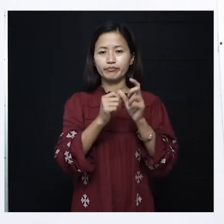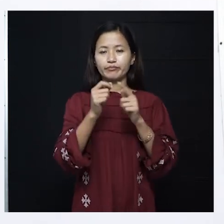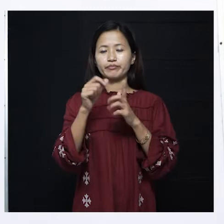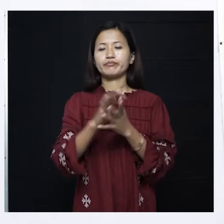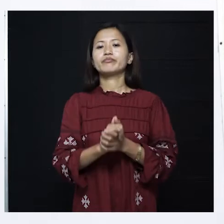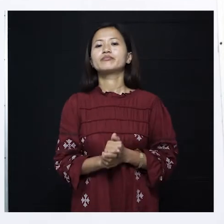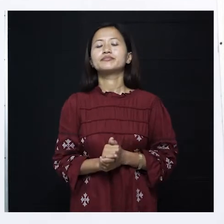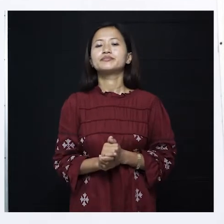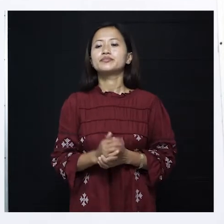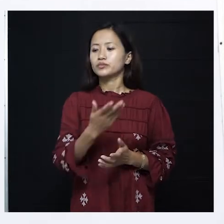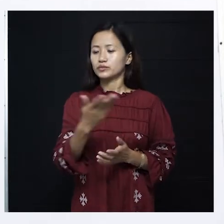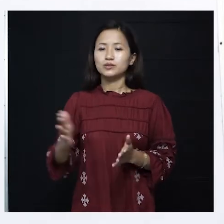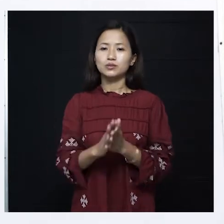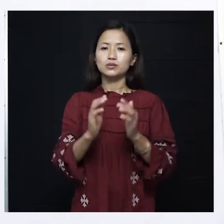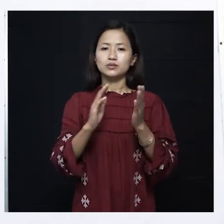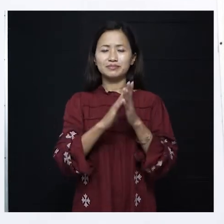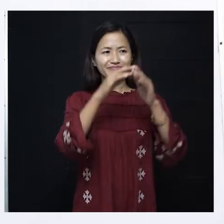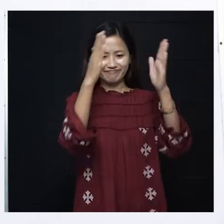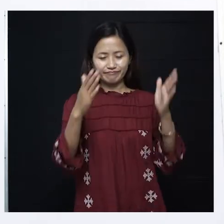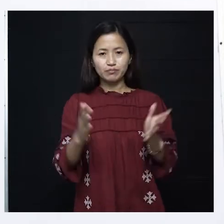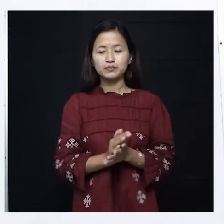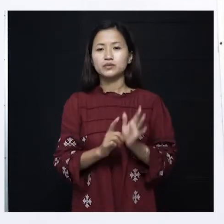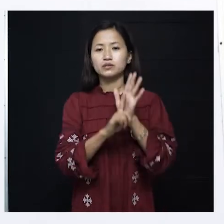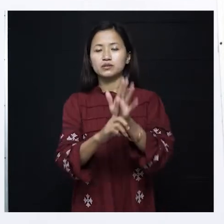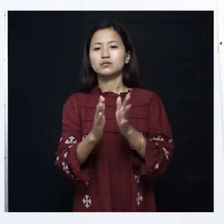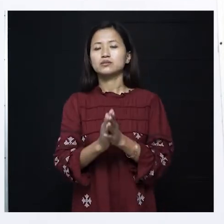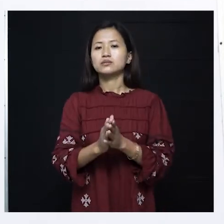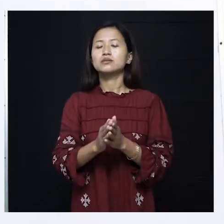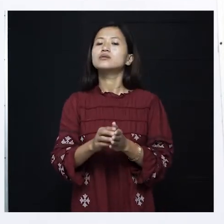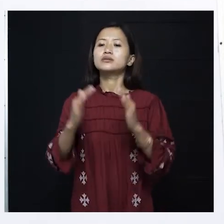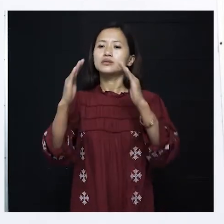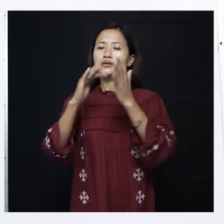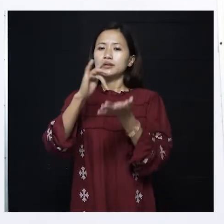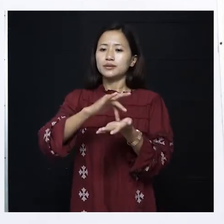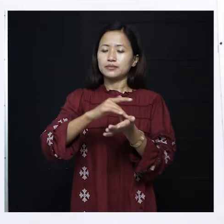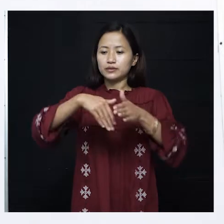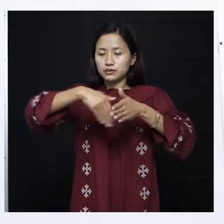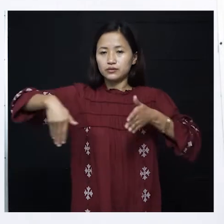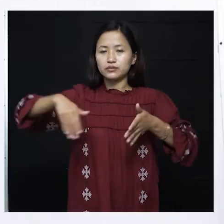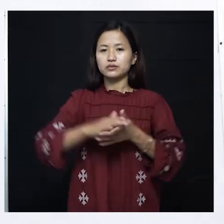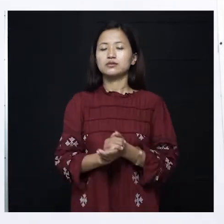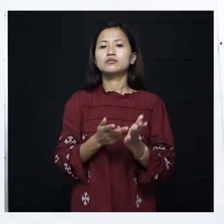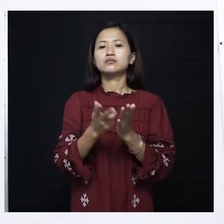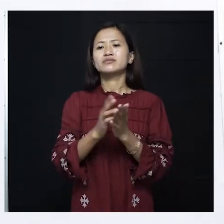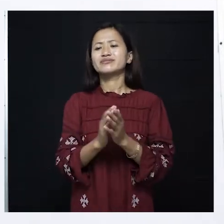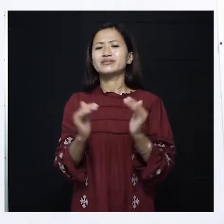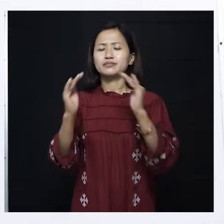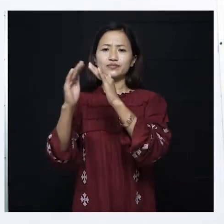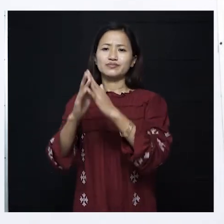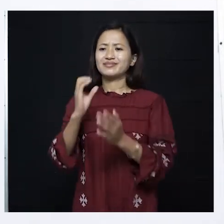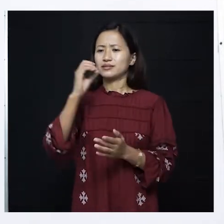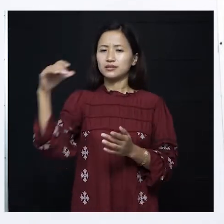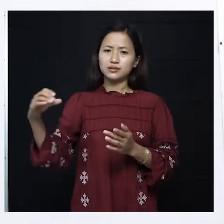So political map means those map that shows the boundaries of a country, the state, the cities, the town, village, and so on, okay?